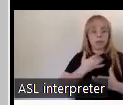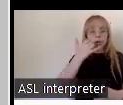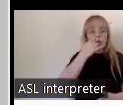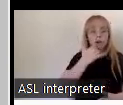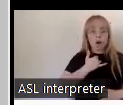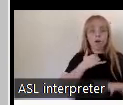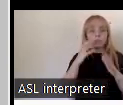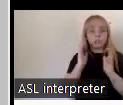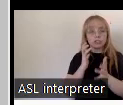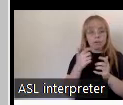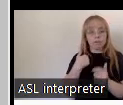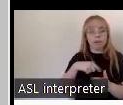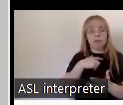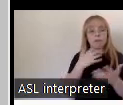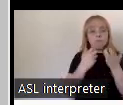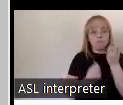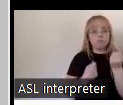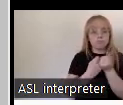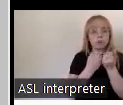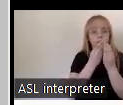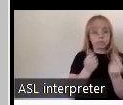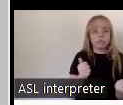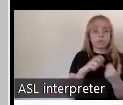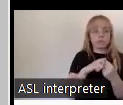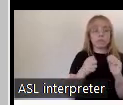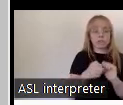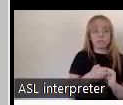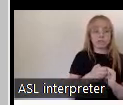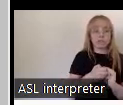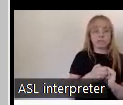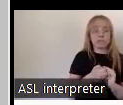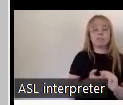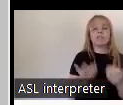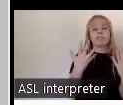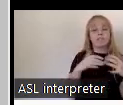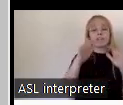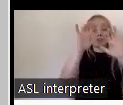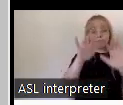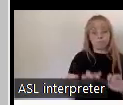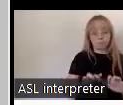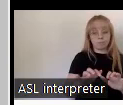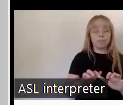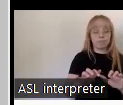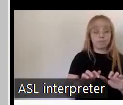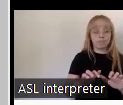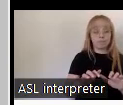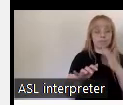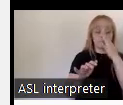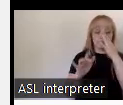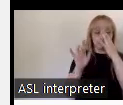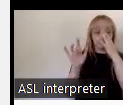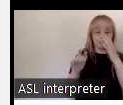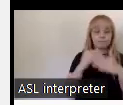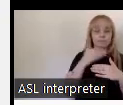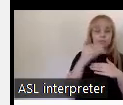so we can support you in resolving that. So once you've entered those pieces of information, you can go to